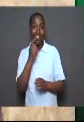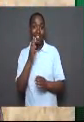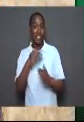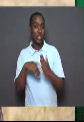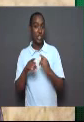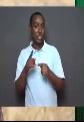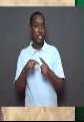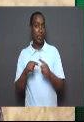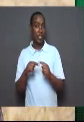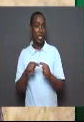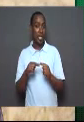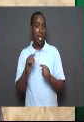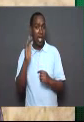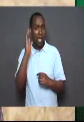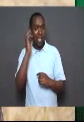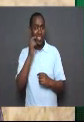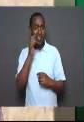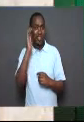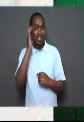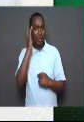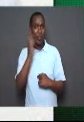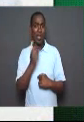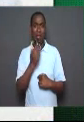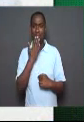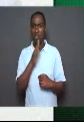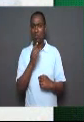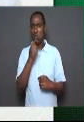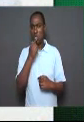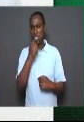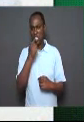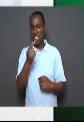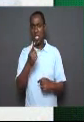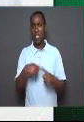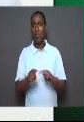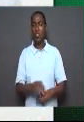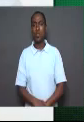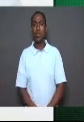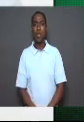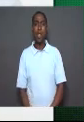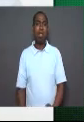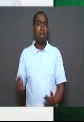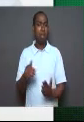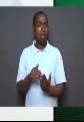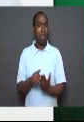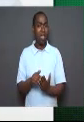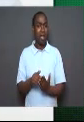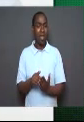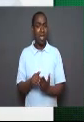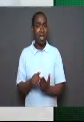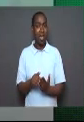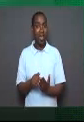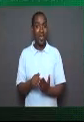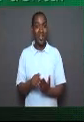toothaches, and bad breath. Also, teeth look great when you smile.